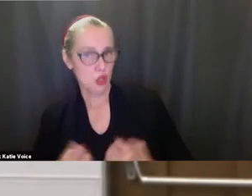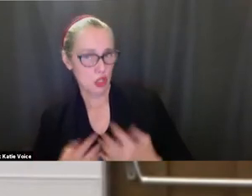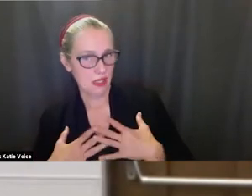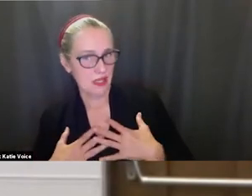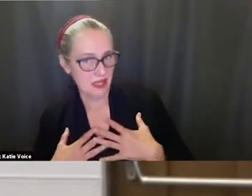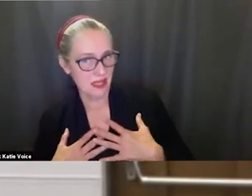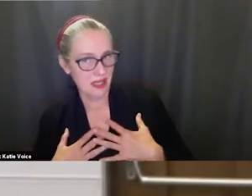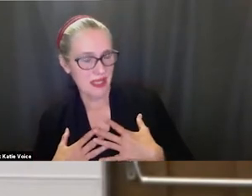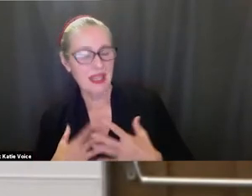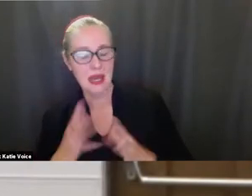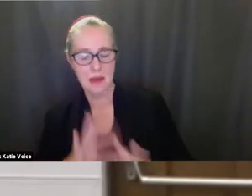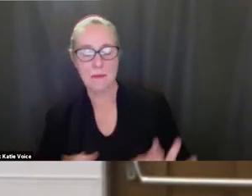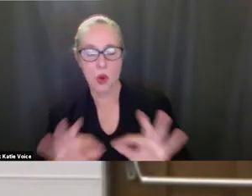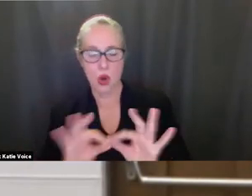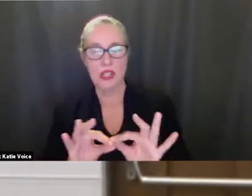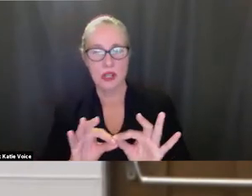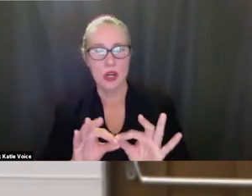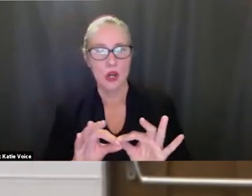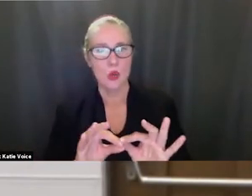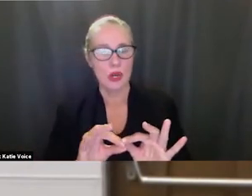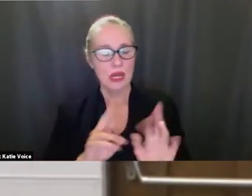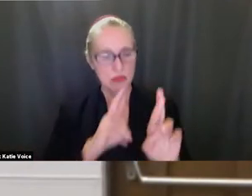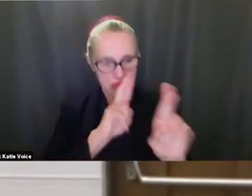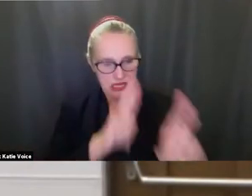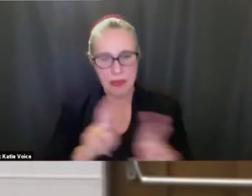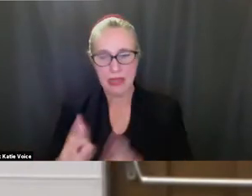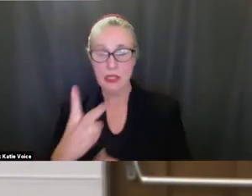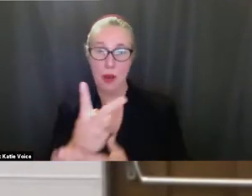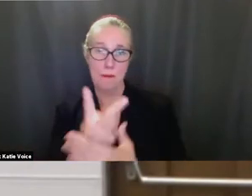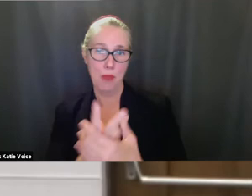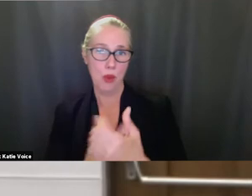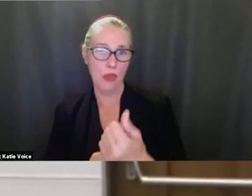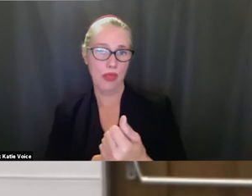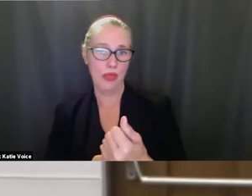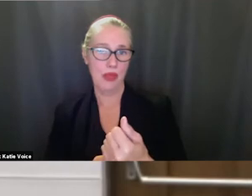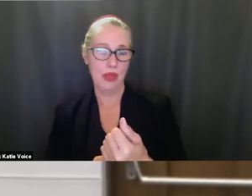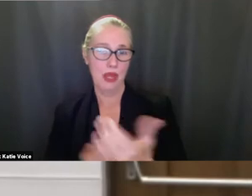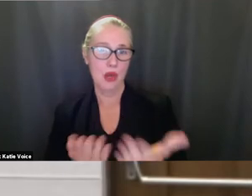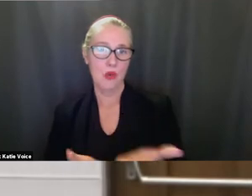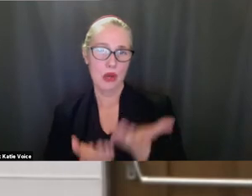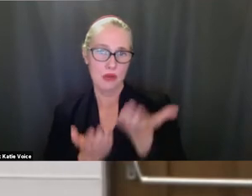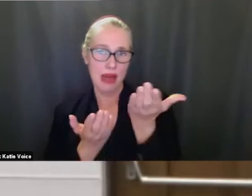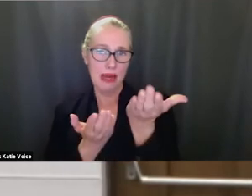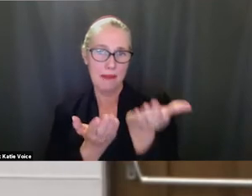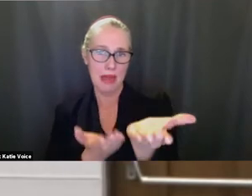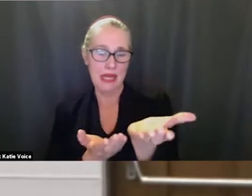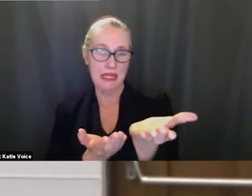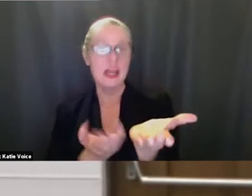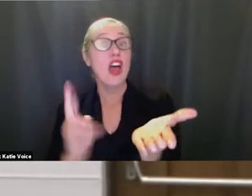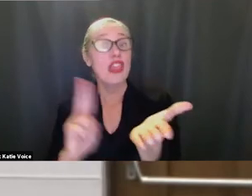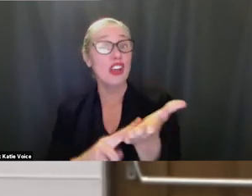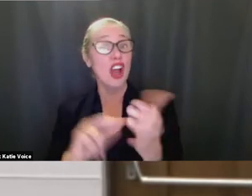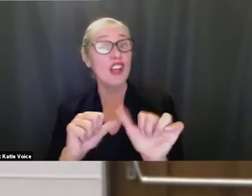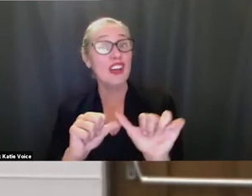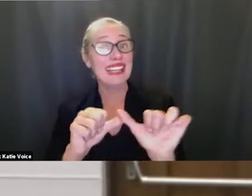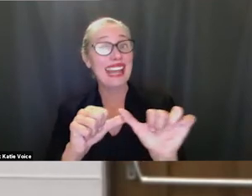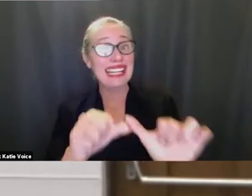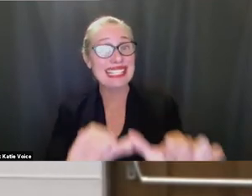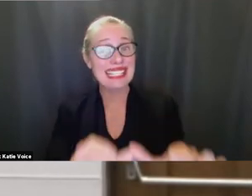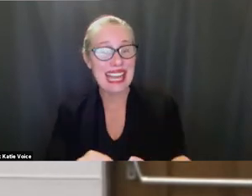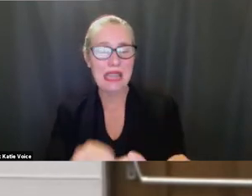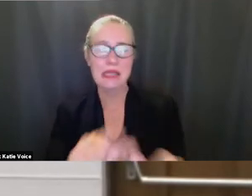therefore the recommendation is that we do extend this contract but that it be